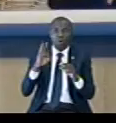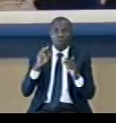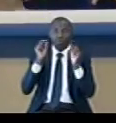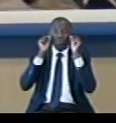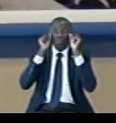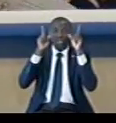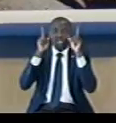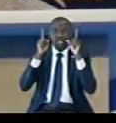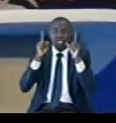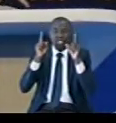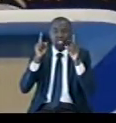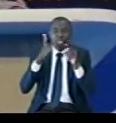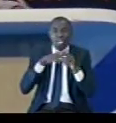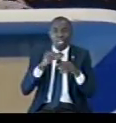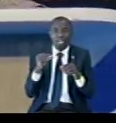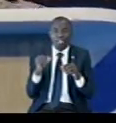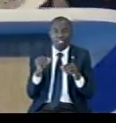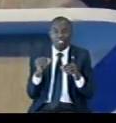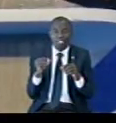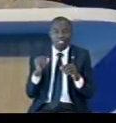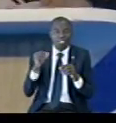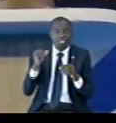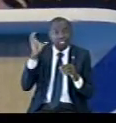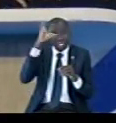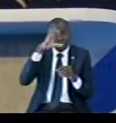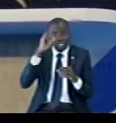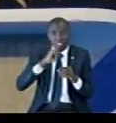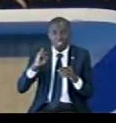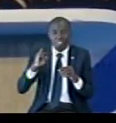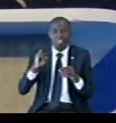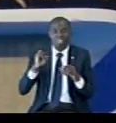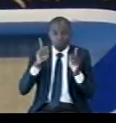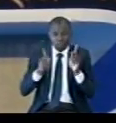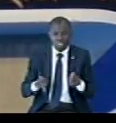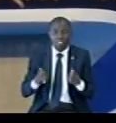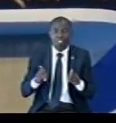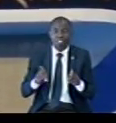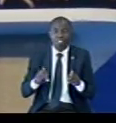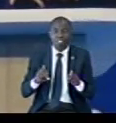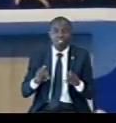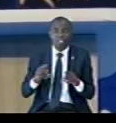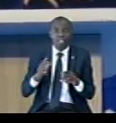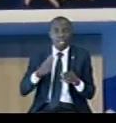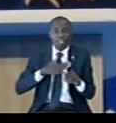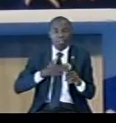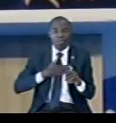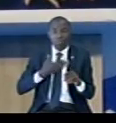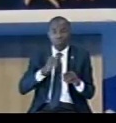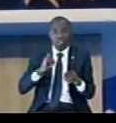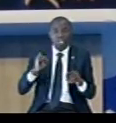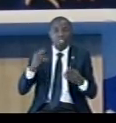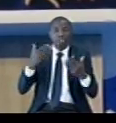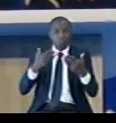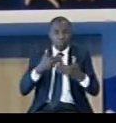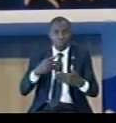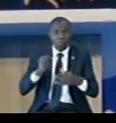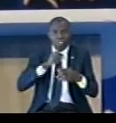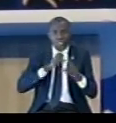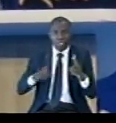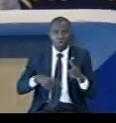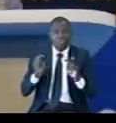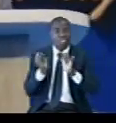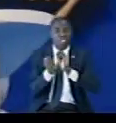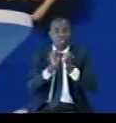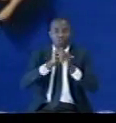and the seeking person, willing before the Lord,